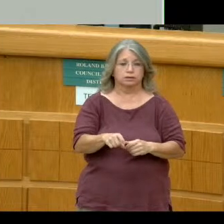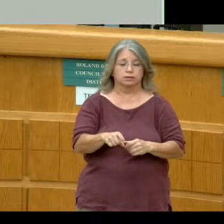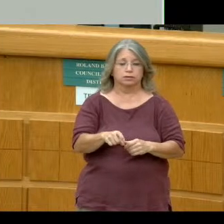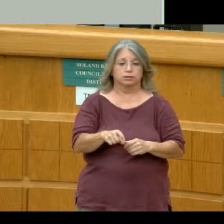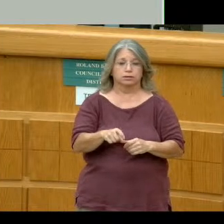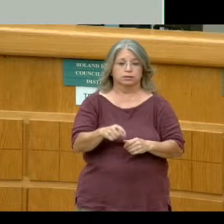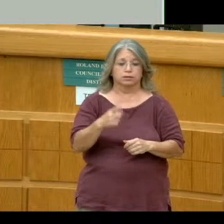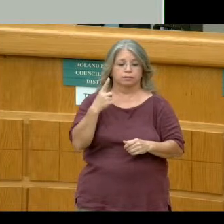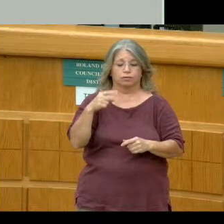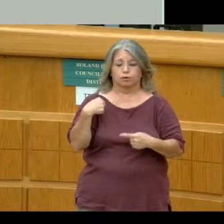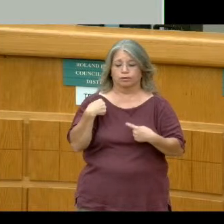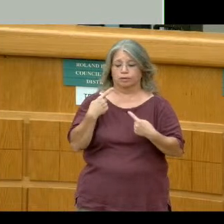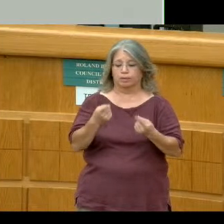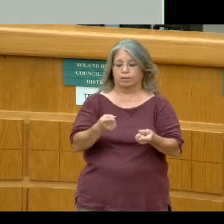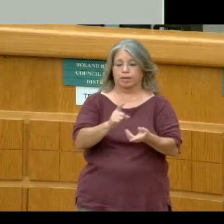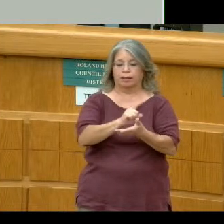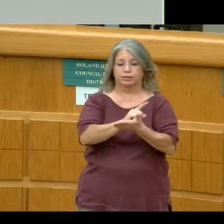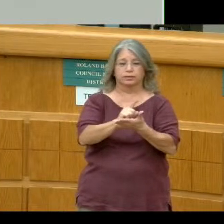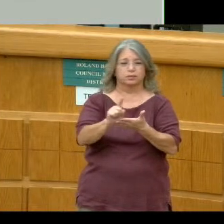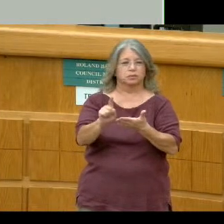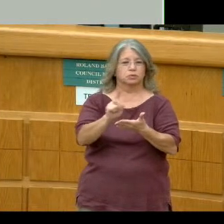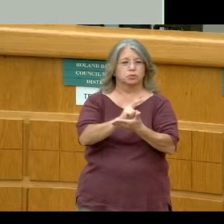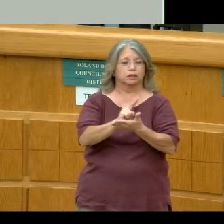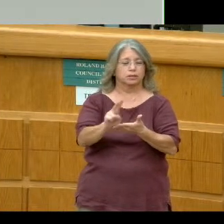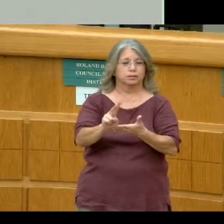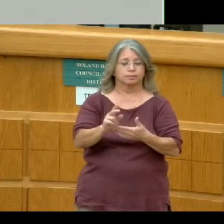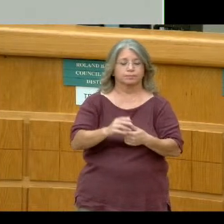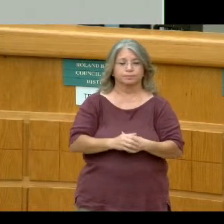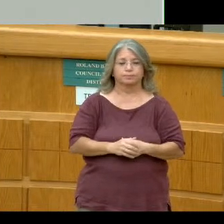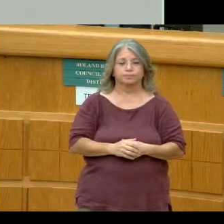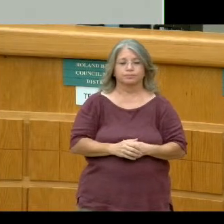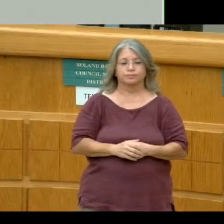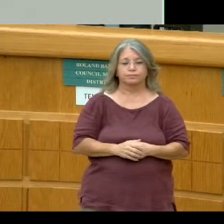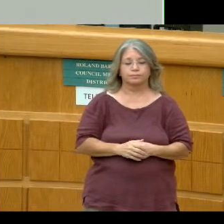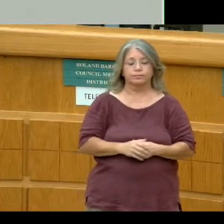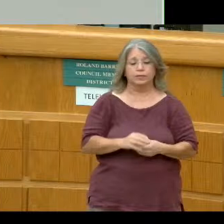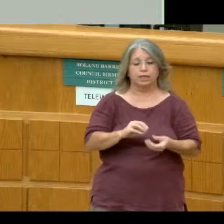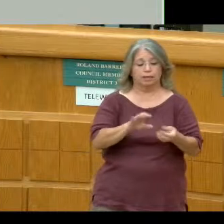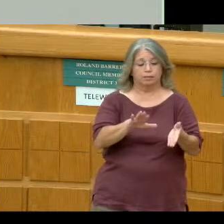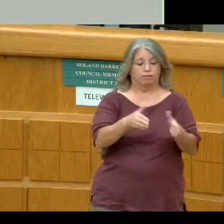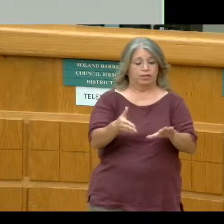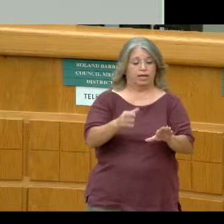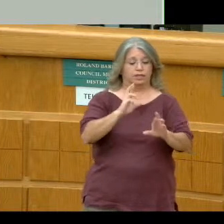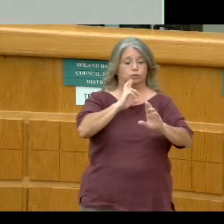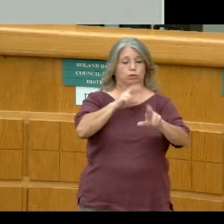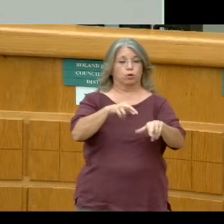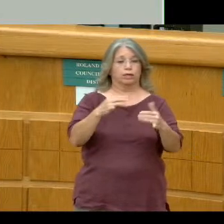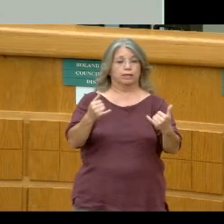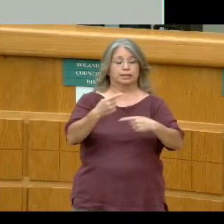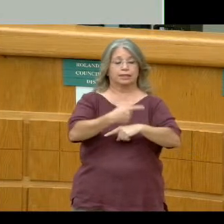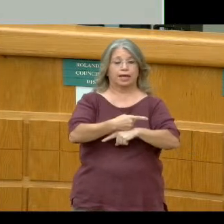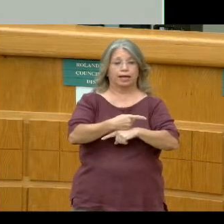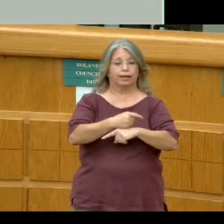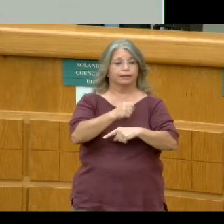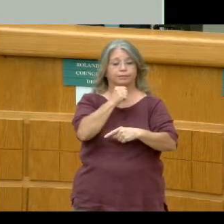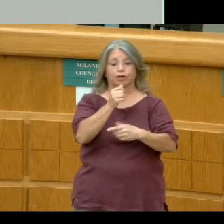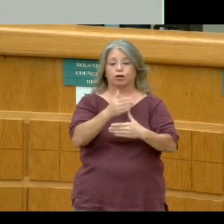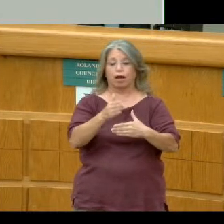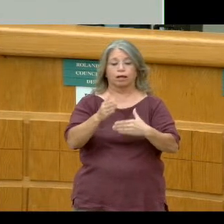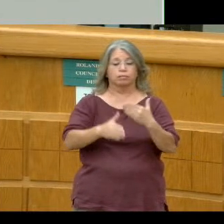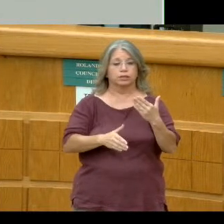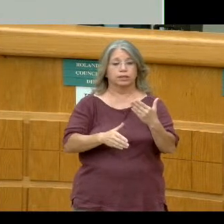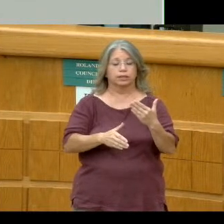in terms of fatalities, because the fatalities that are reported for today are incomplete and they'll be updated, say from